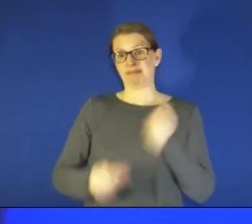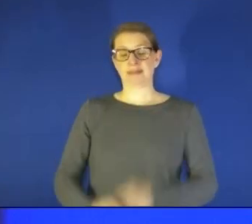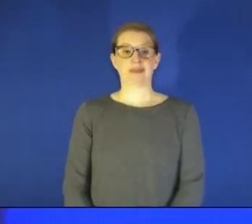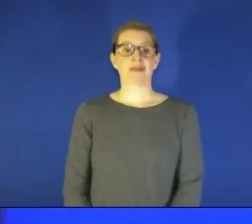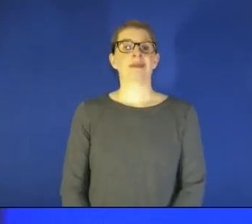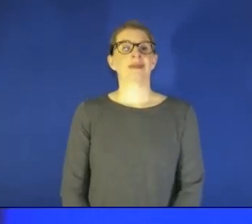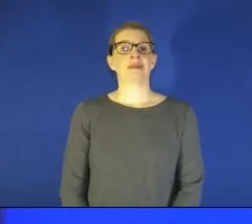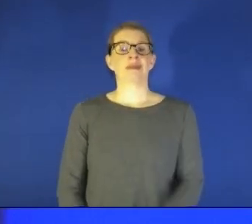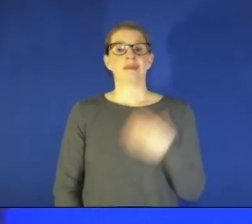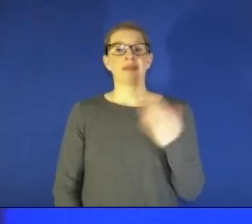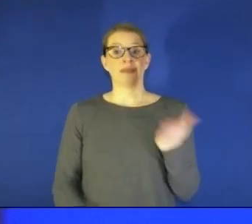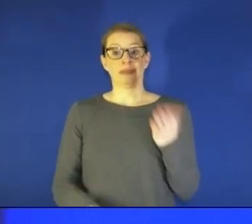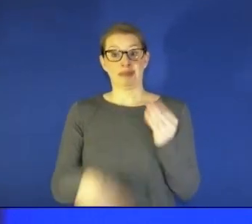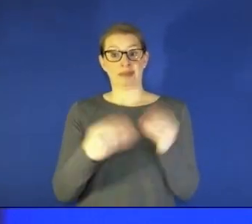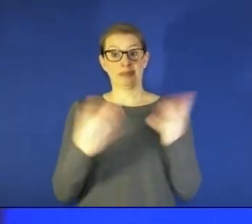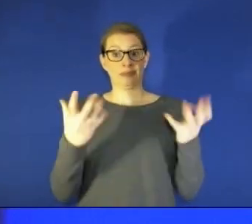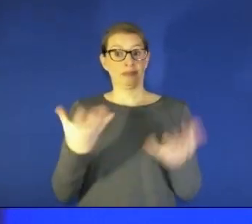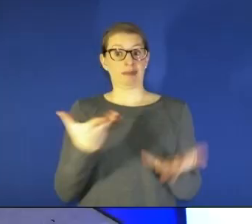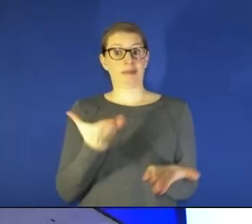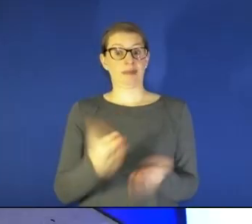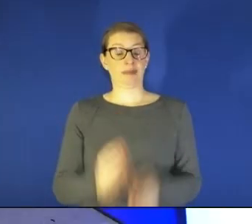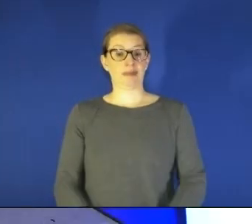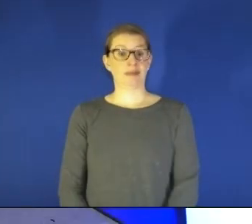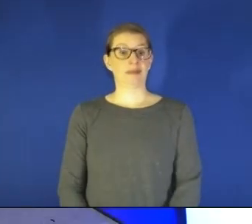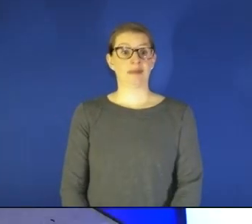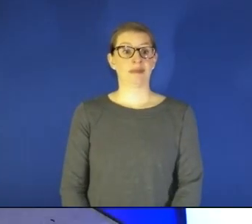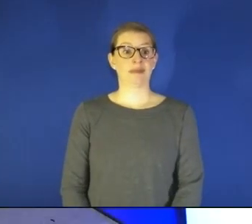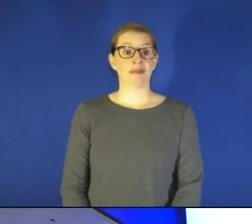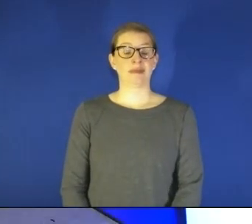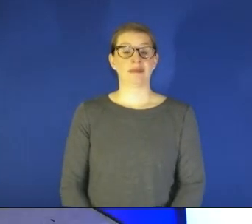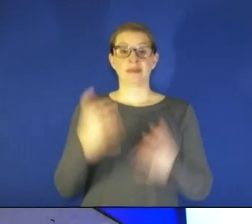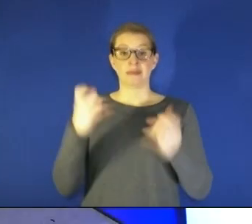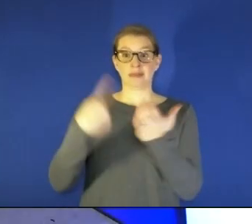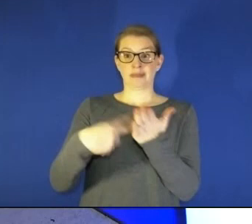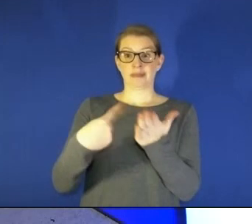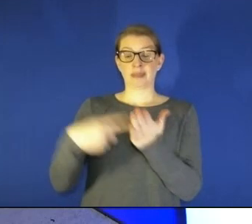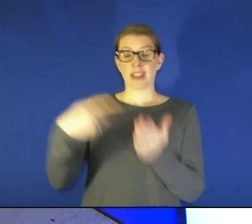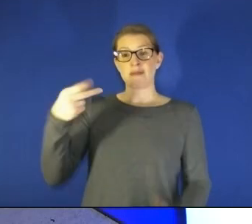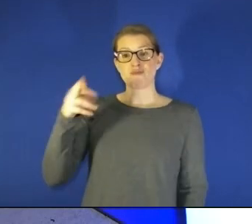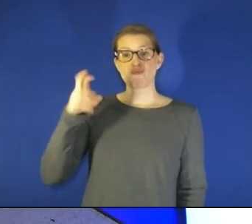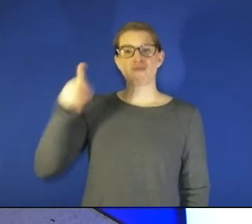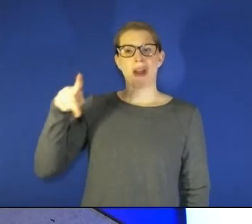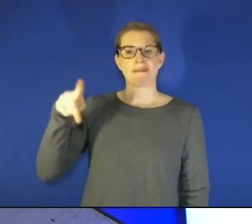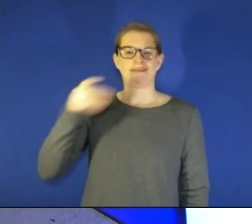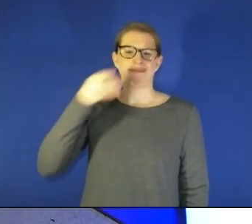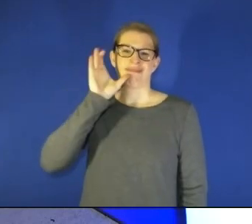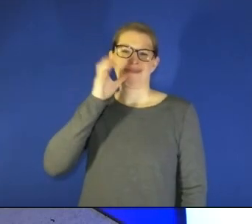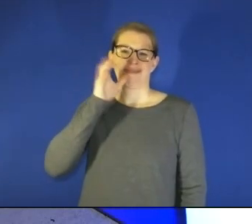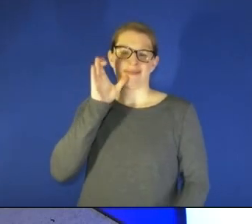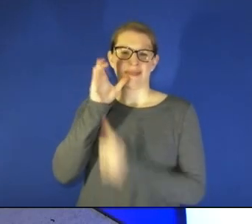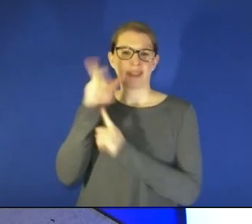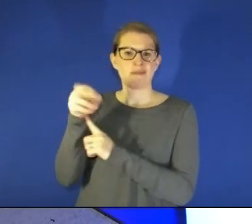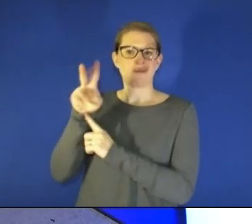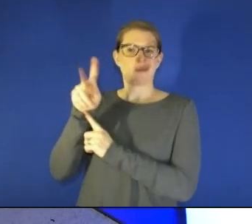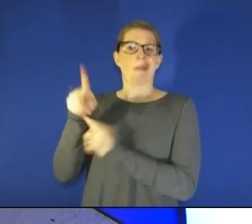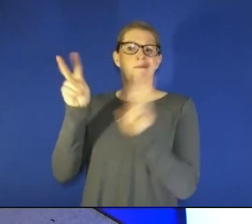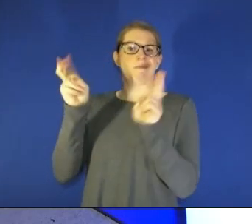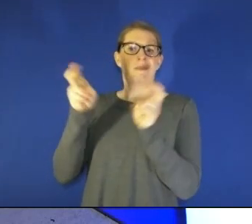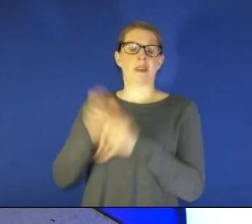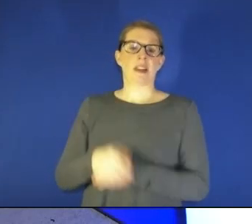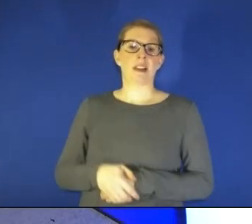you have to add to any of that? Just, I want to talk a little bit about the prep because a lot of people are concerned about the prep. That always gets a bad rap.